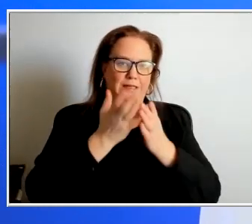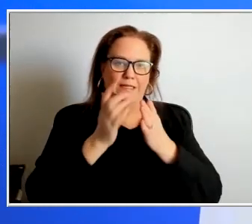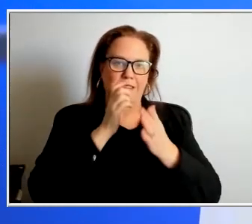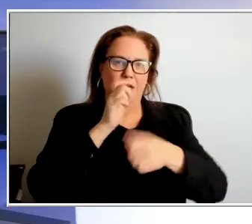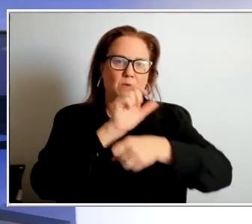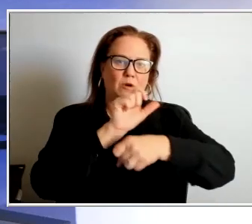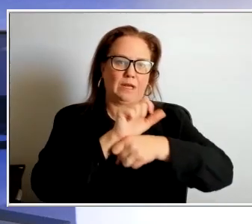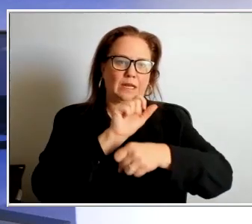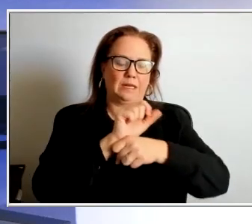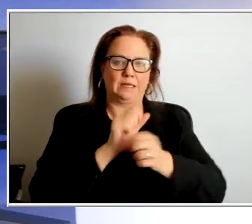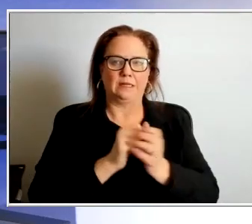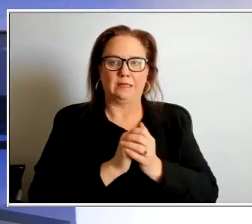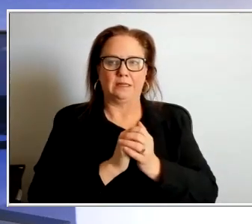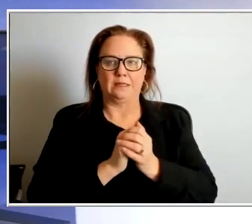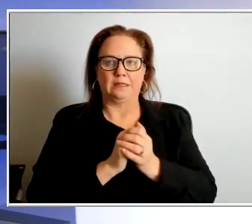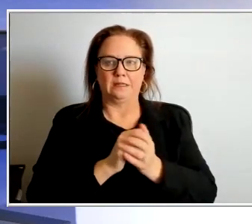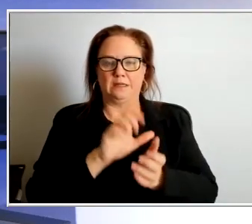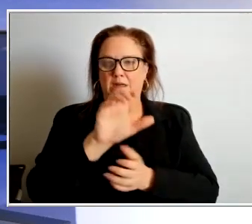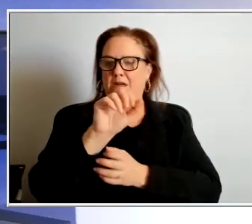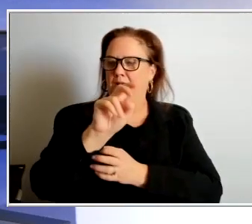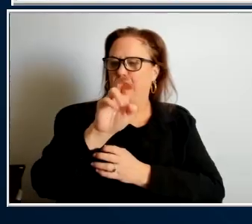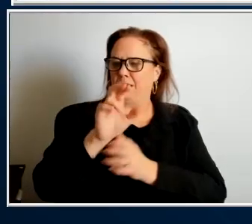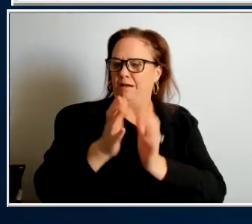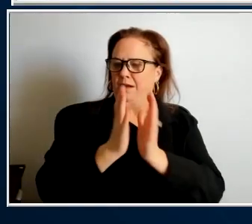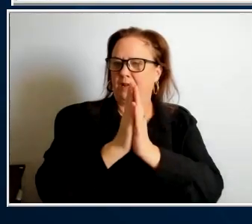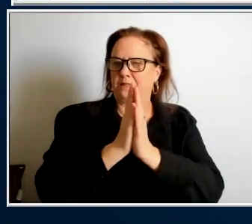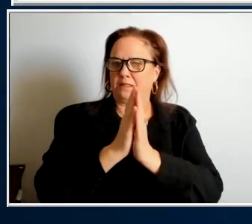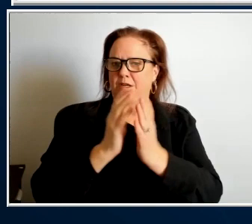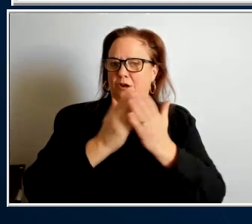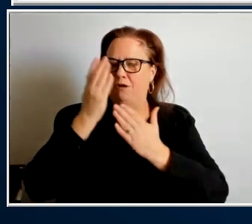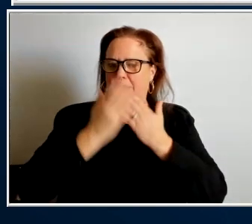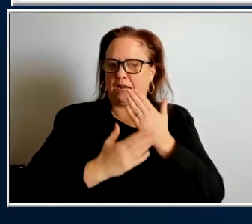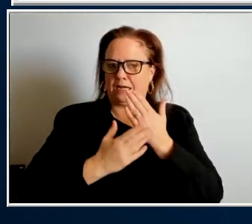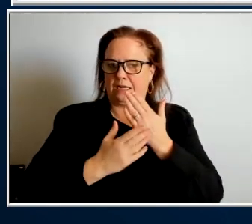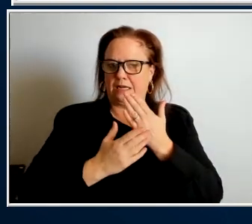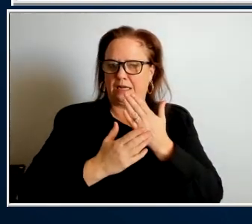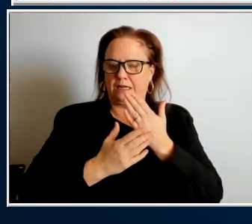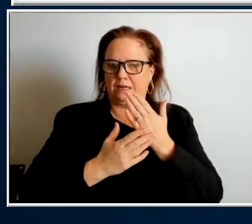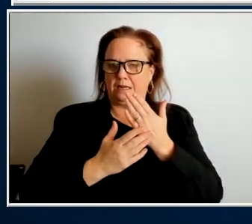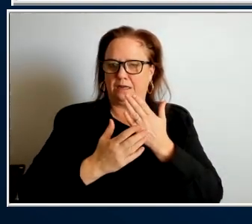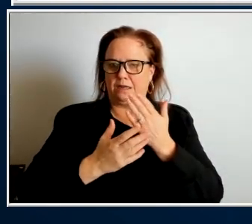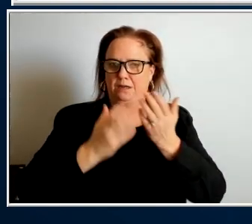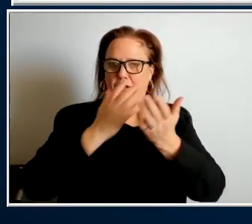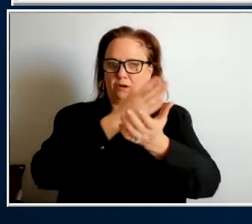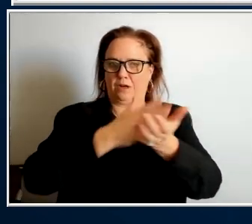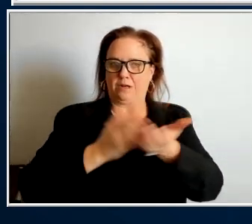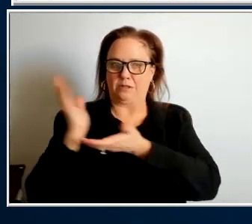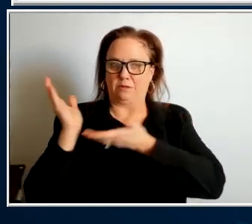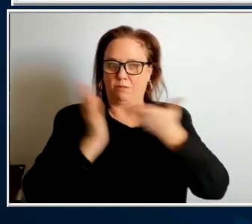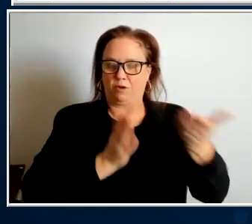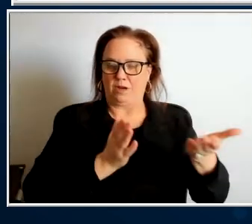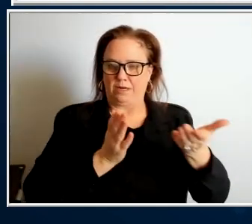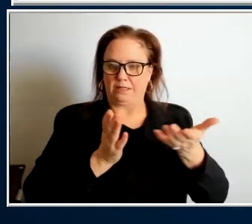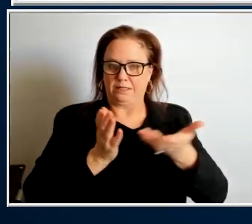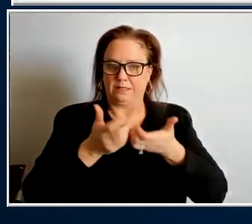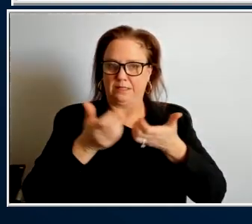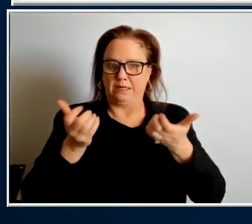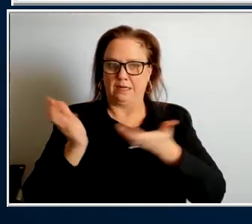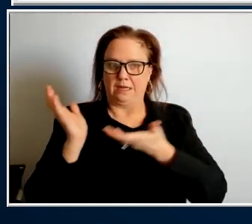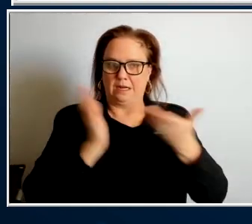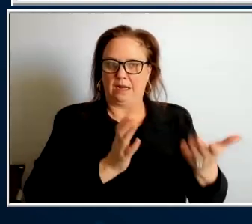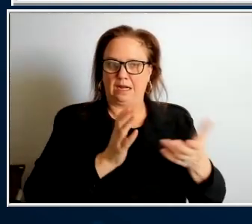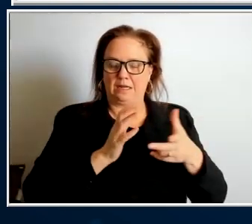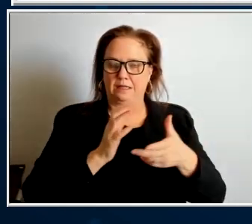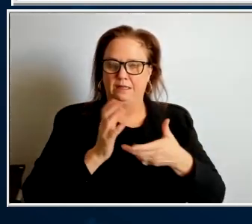well. Conor, I have to ask, where was the hand? You lose a hand. Was it brought in separately? I mean, how did that get